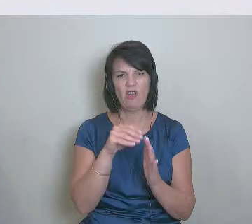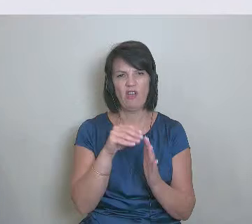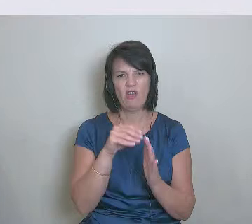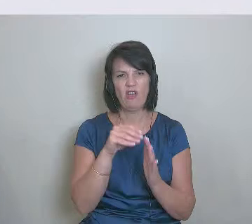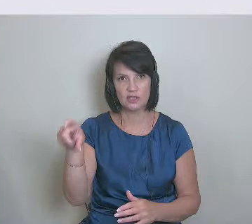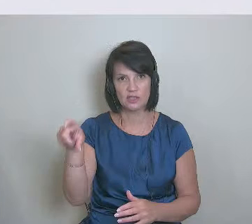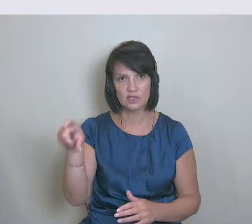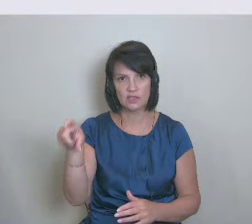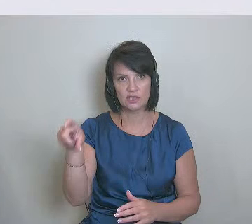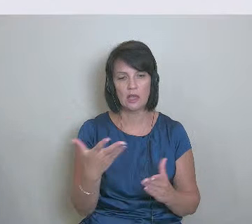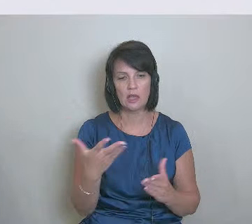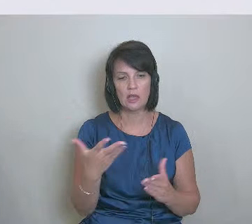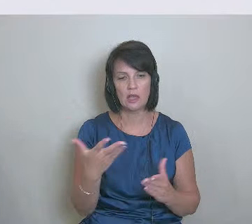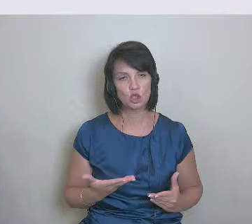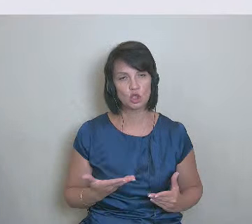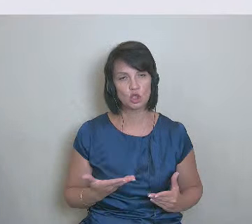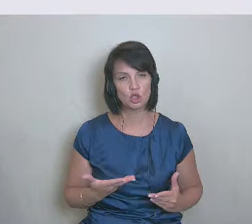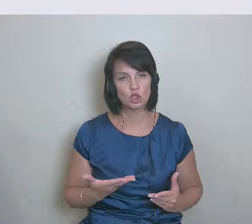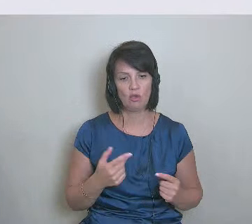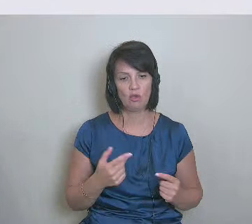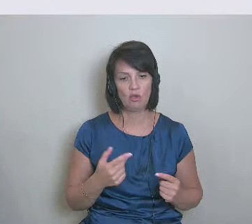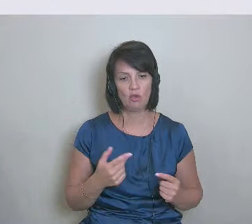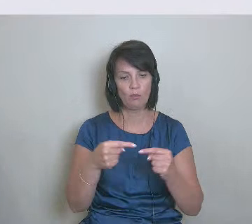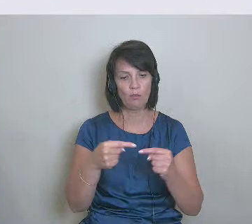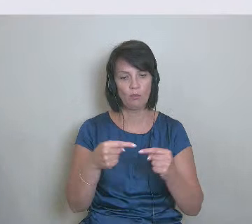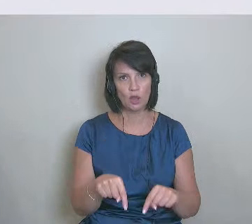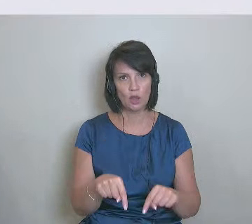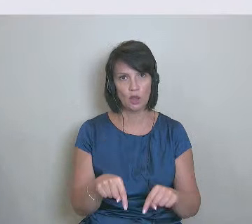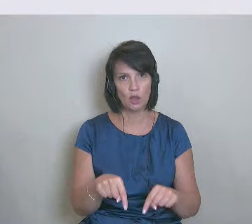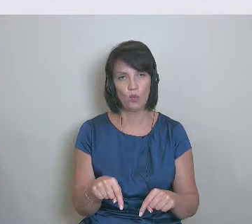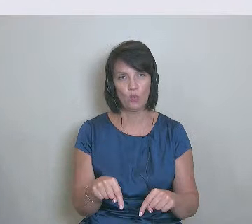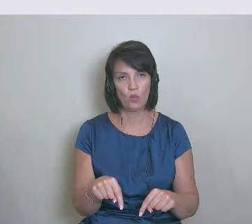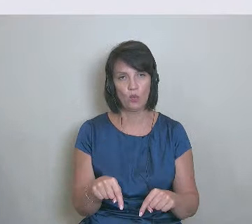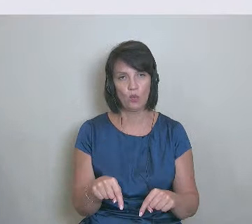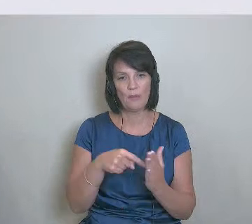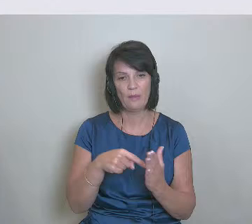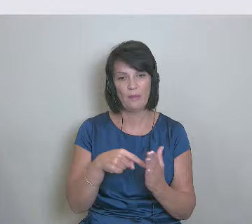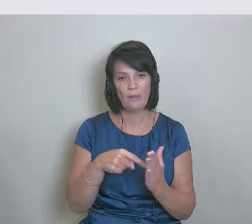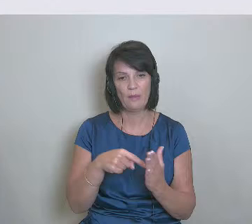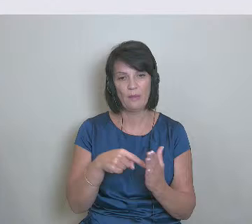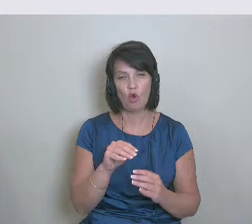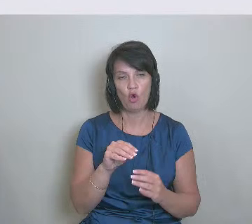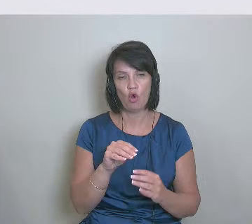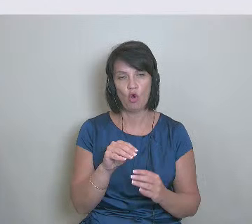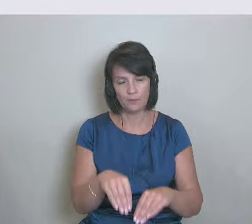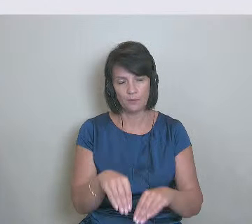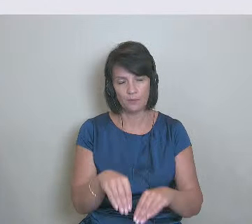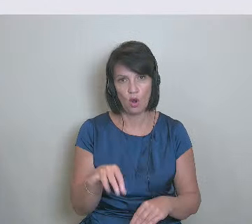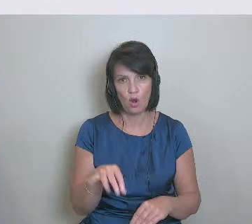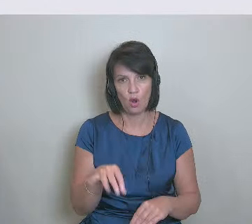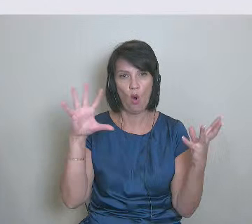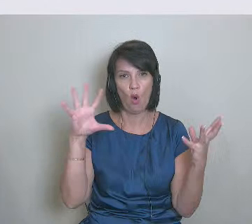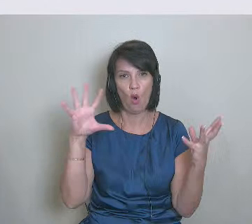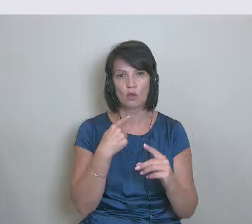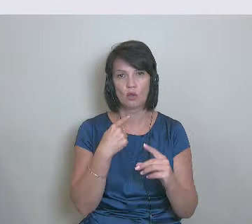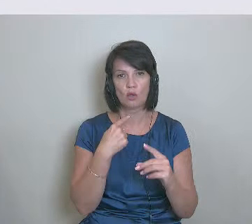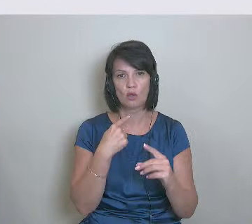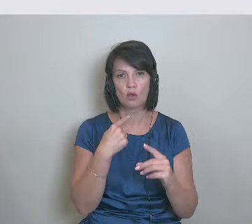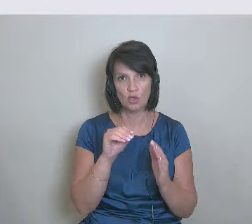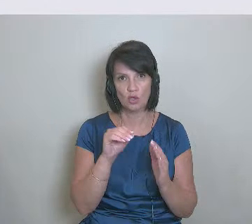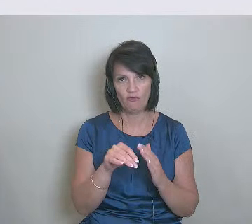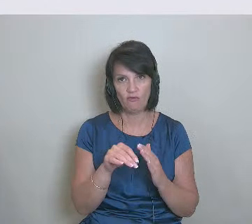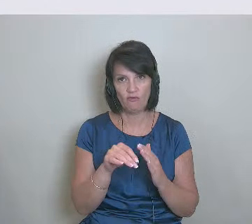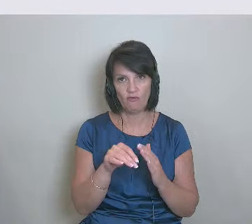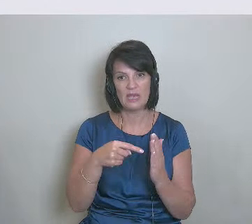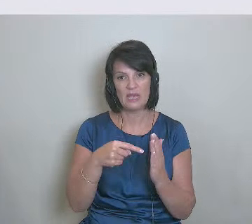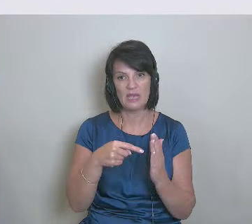on the number of voters who reside in this relevant city. They either draw the protocol